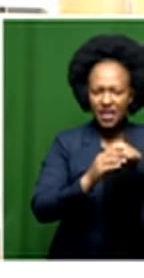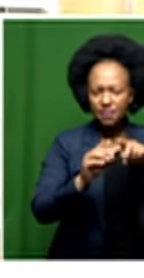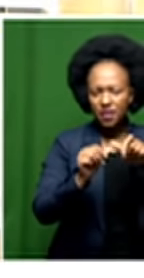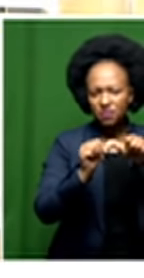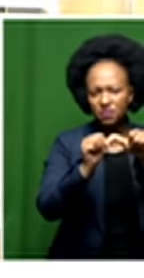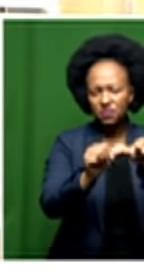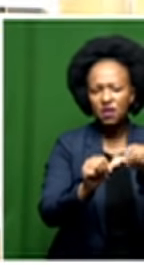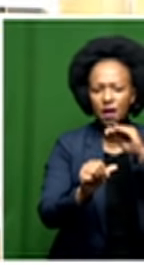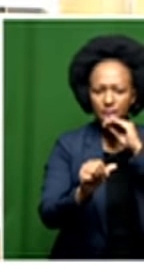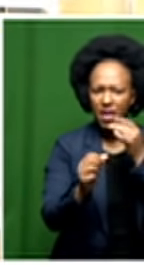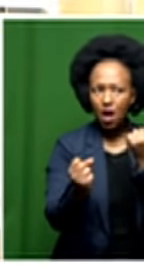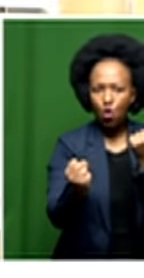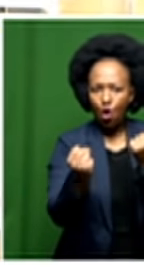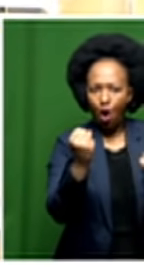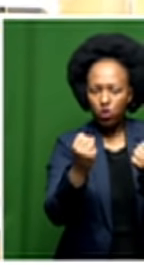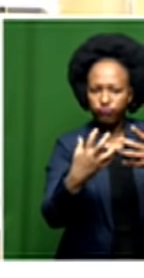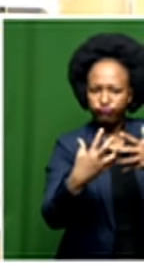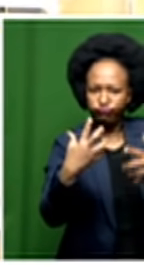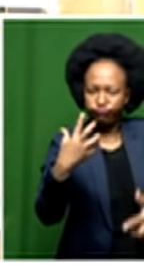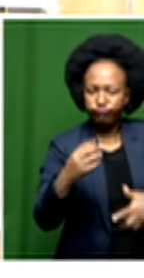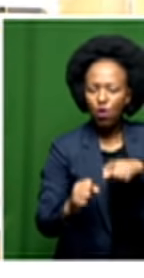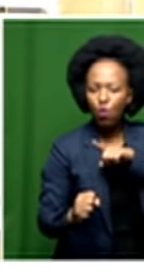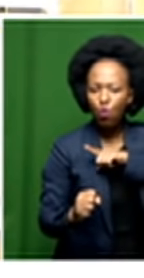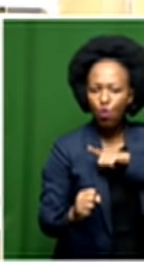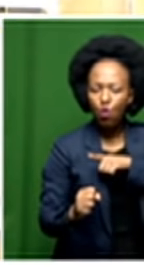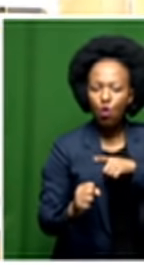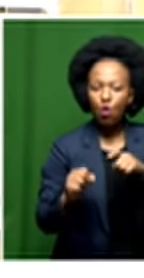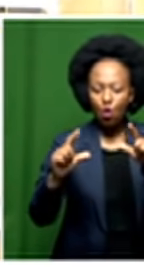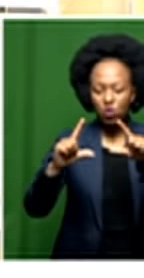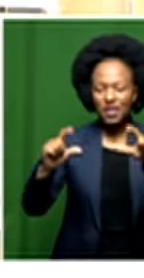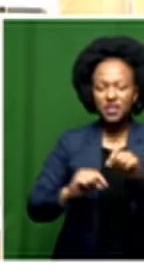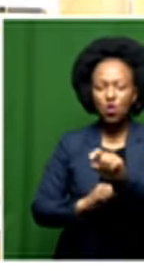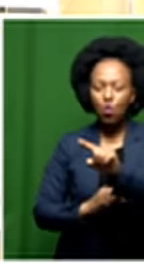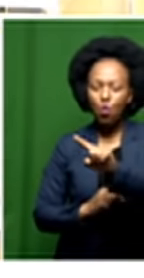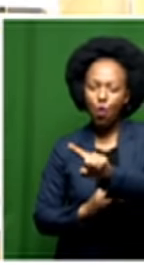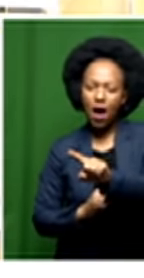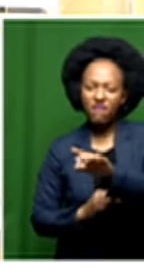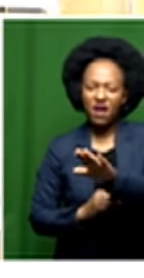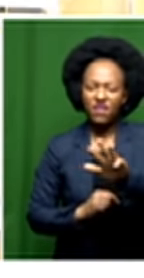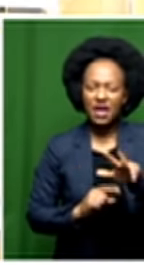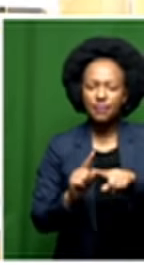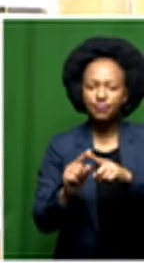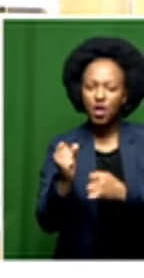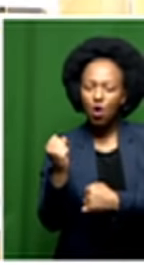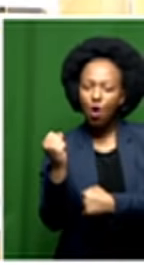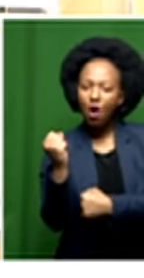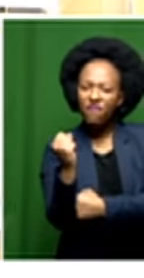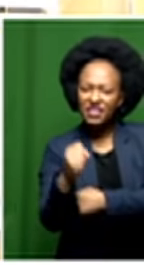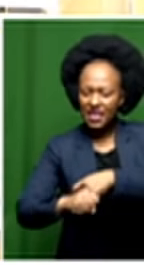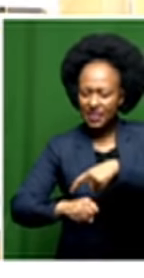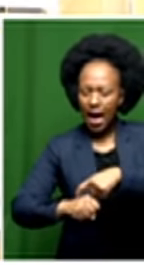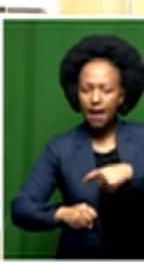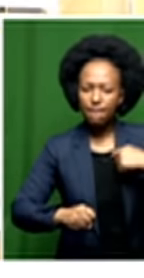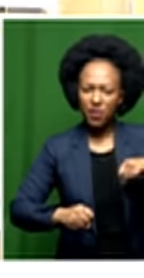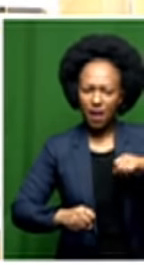judicial overreach, because when it comes to Section 159 and the term of office of these municipal